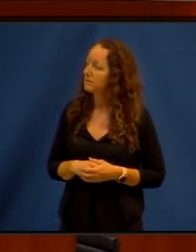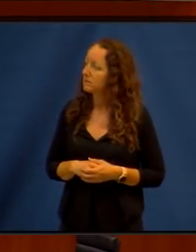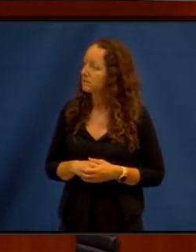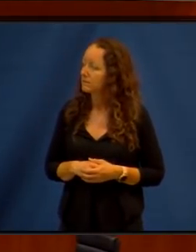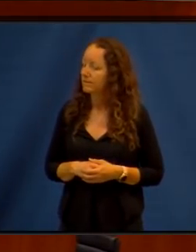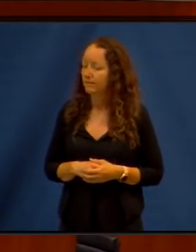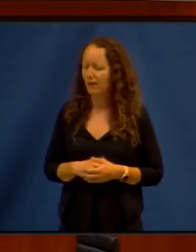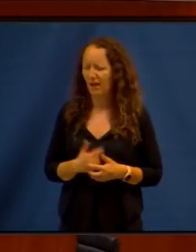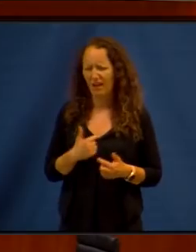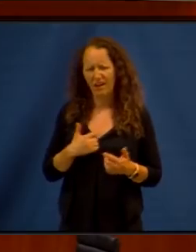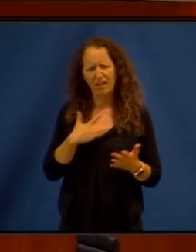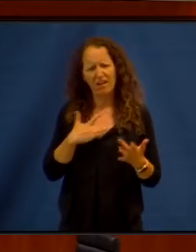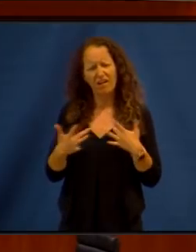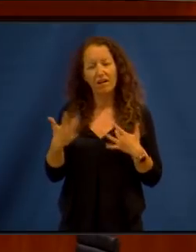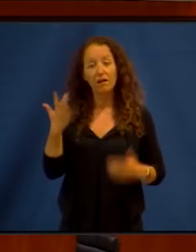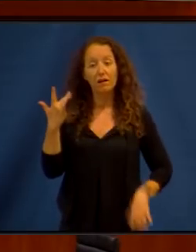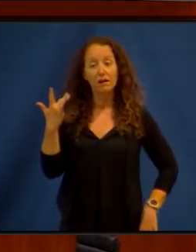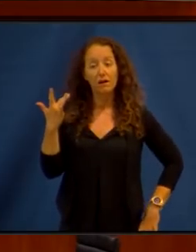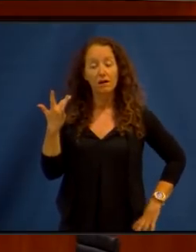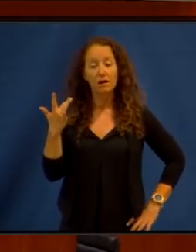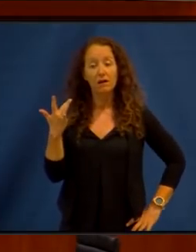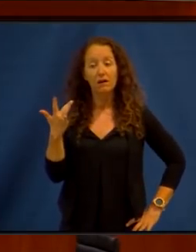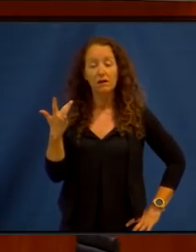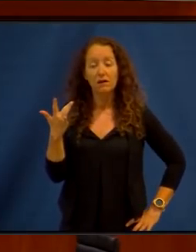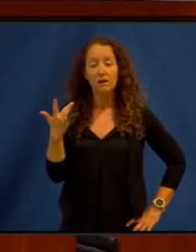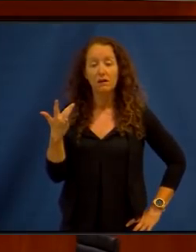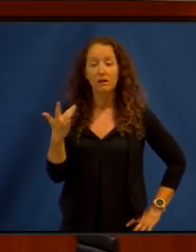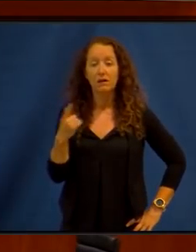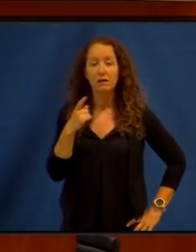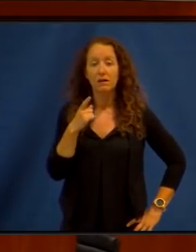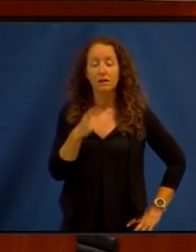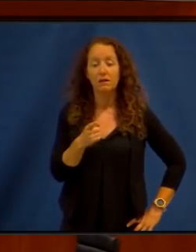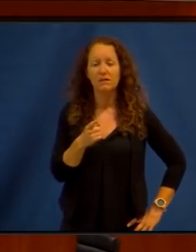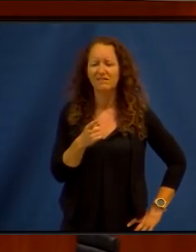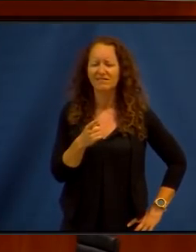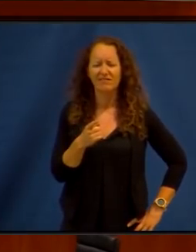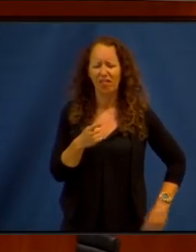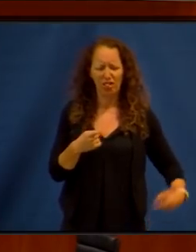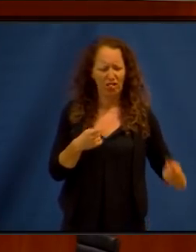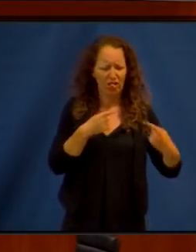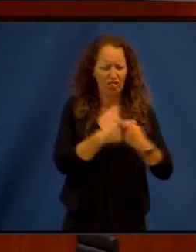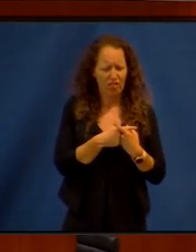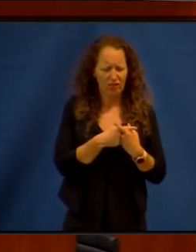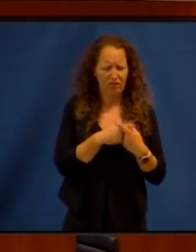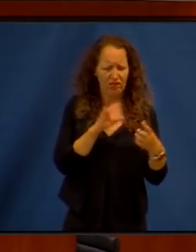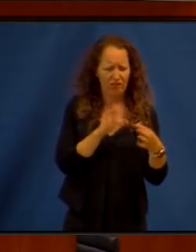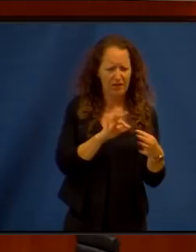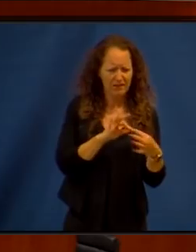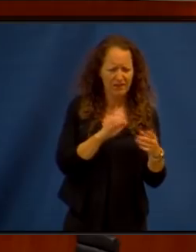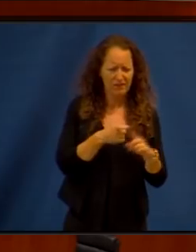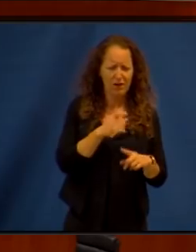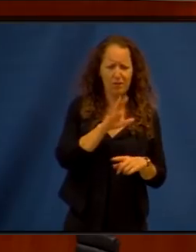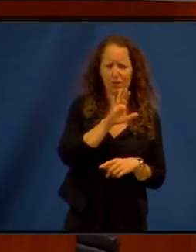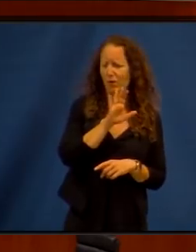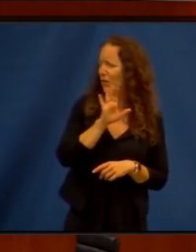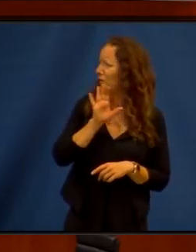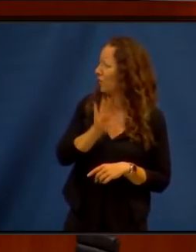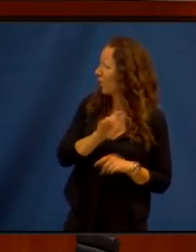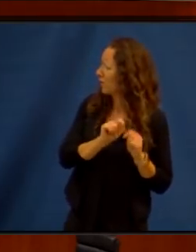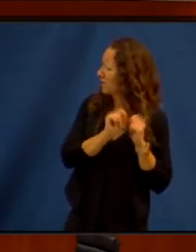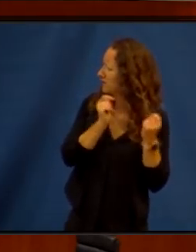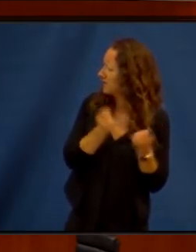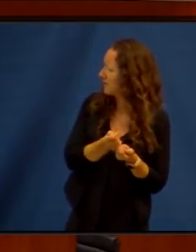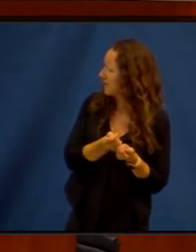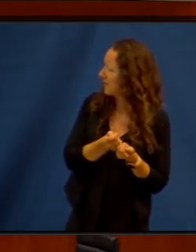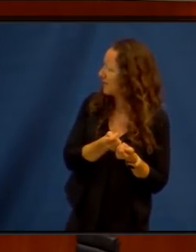This is concerning me, because this is, you're telling me something different than your own media people at the hospital